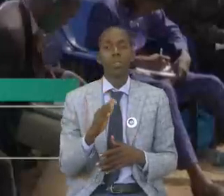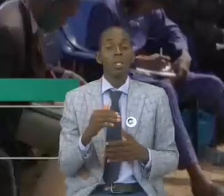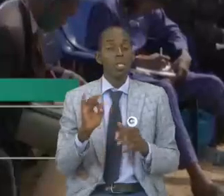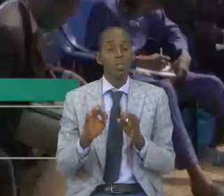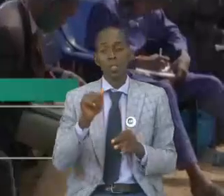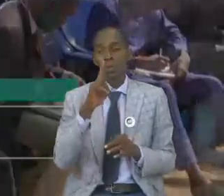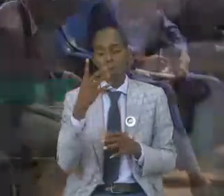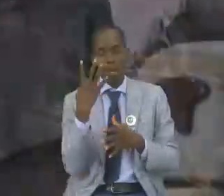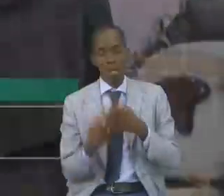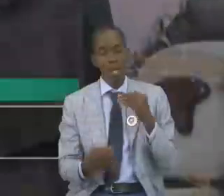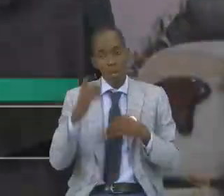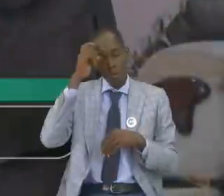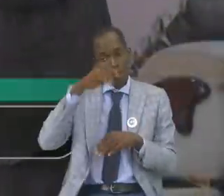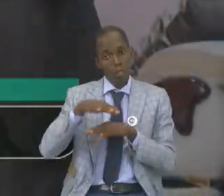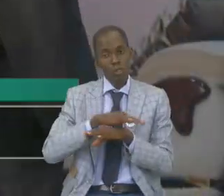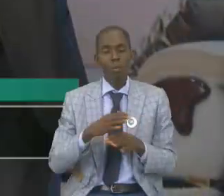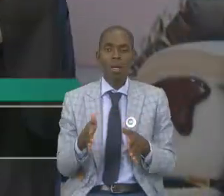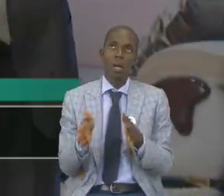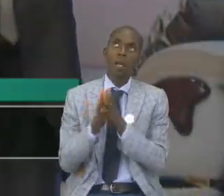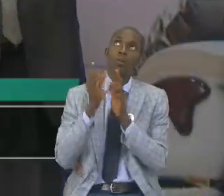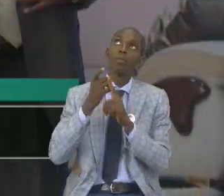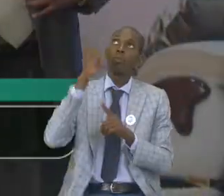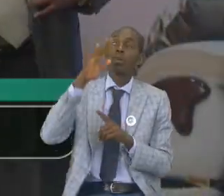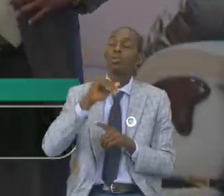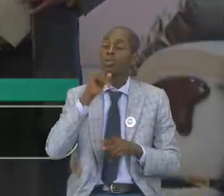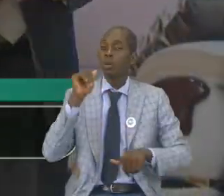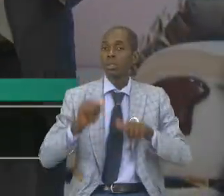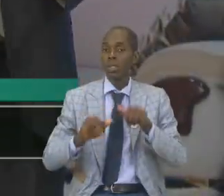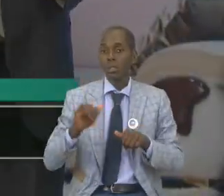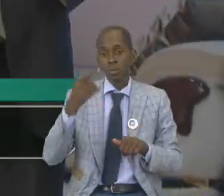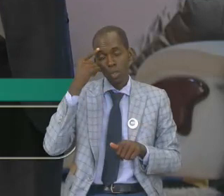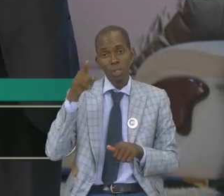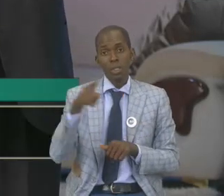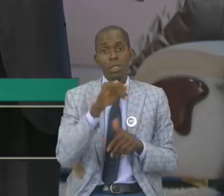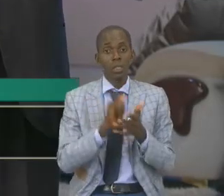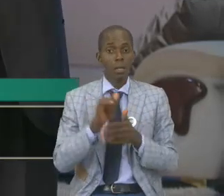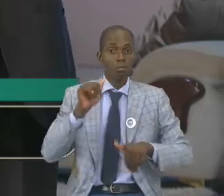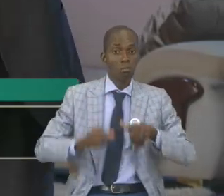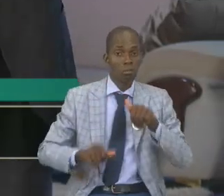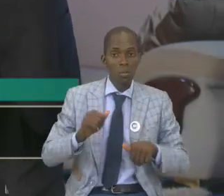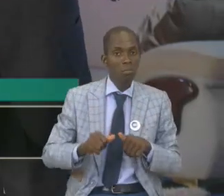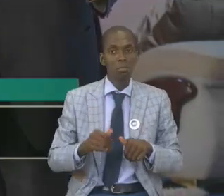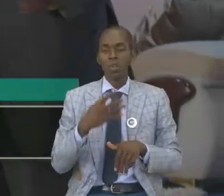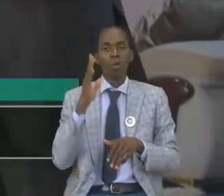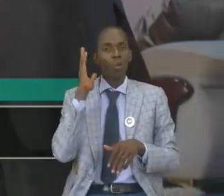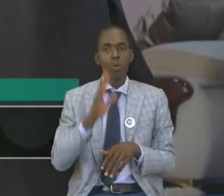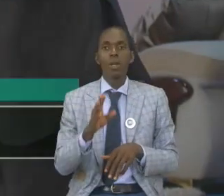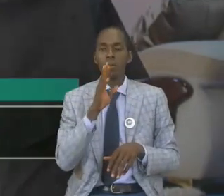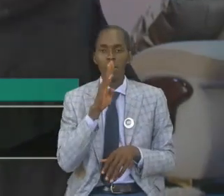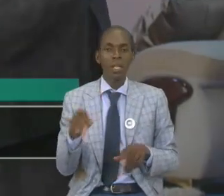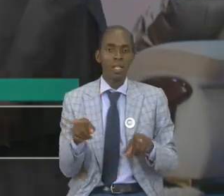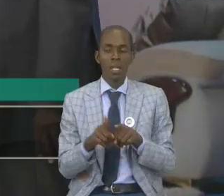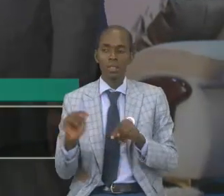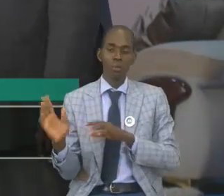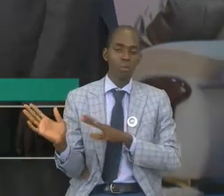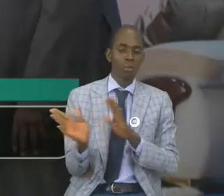of God, nothing doubting, because he that doubteth or wavereth will be like the waves of the sea, to and